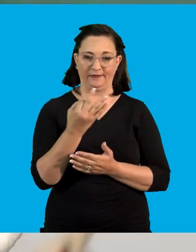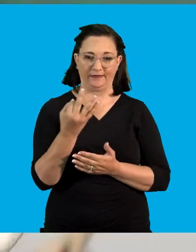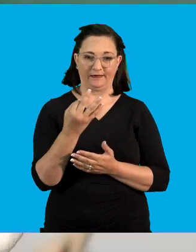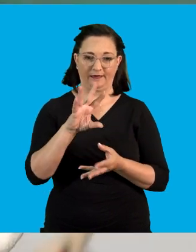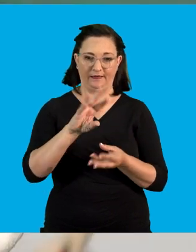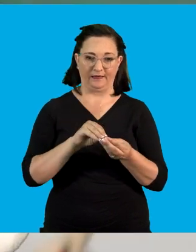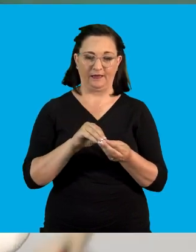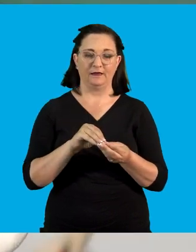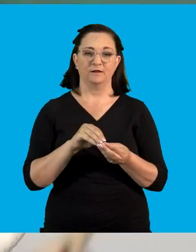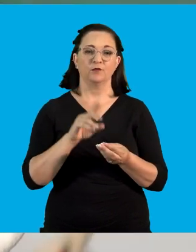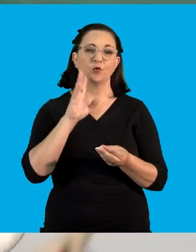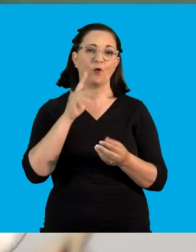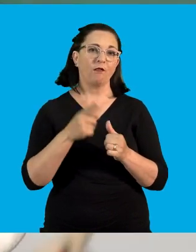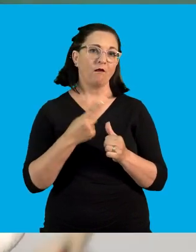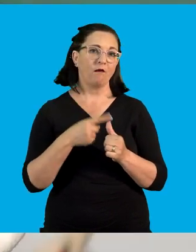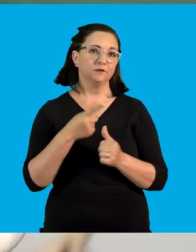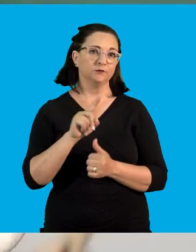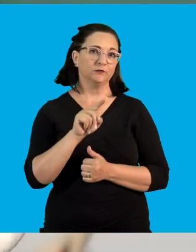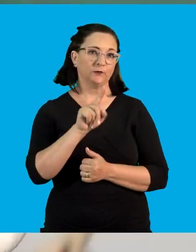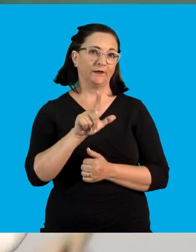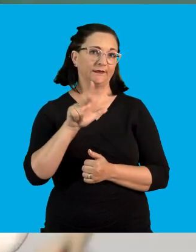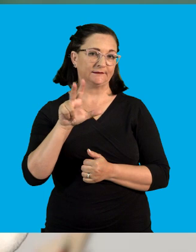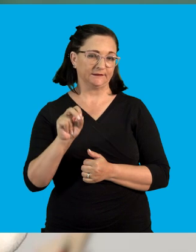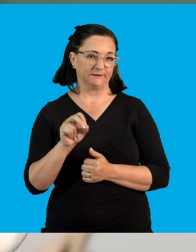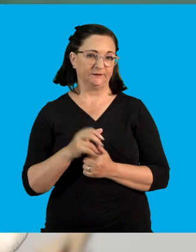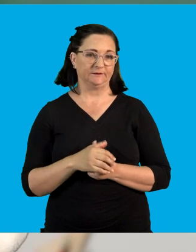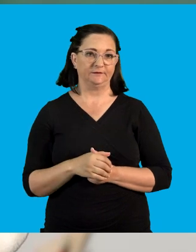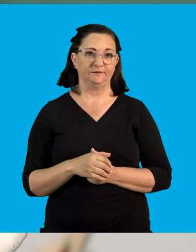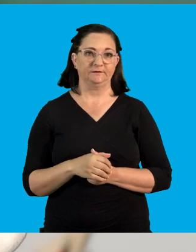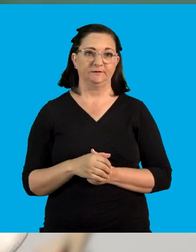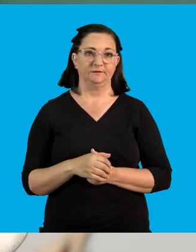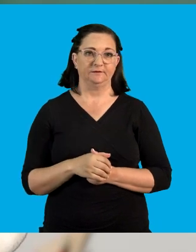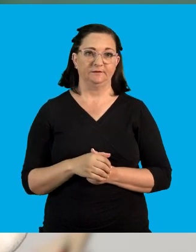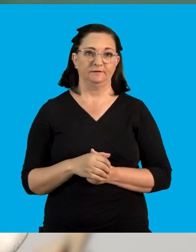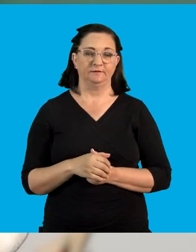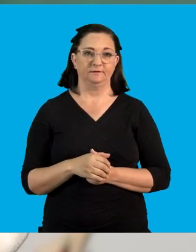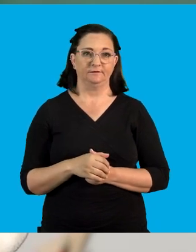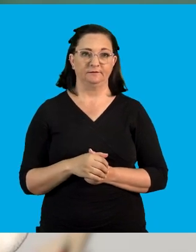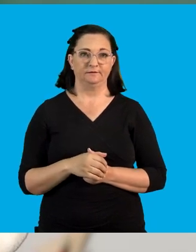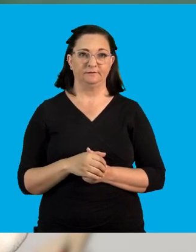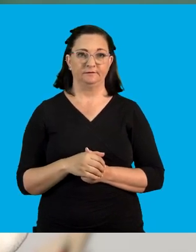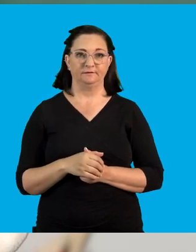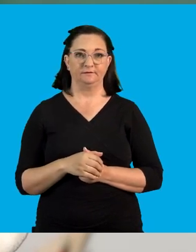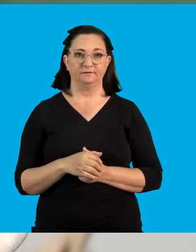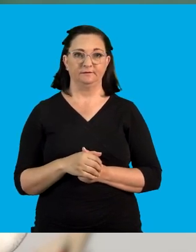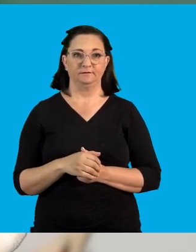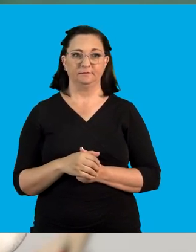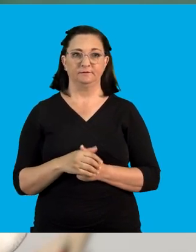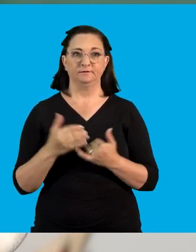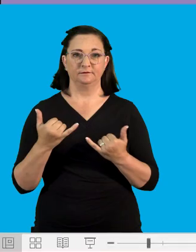all three of them, they should give you 180 degrees. So let's go back to our diagram so that we